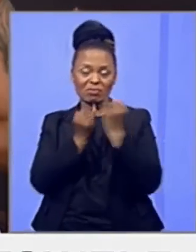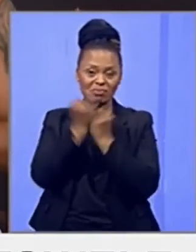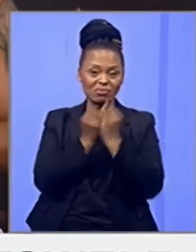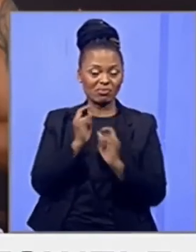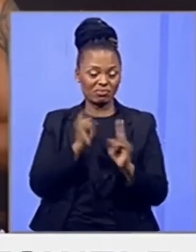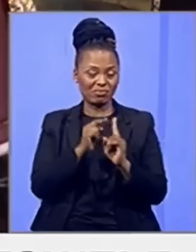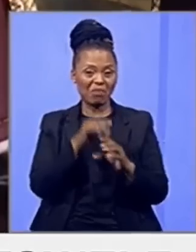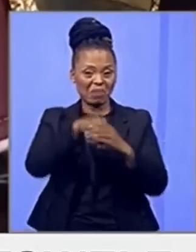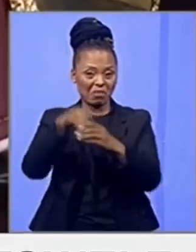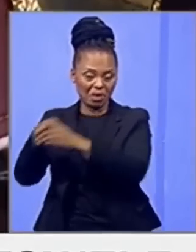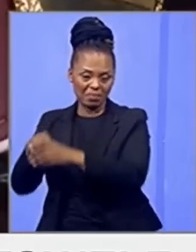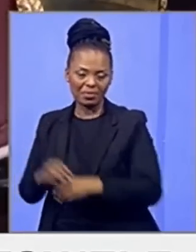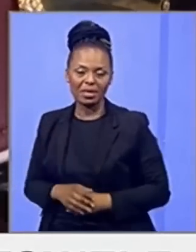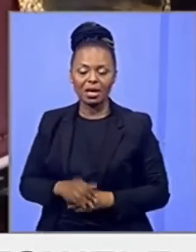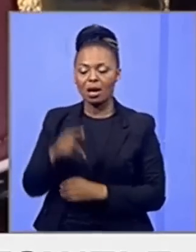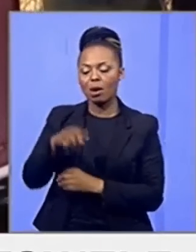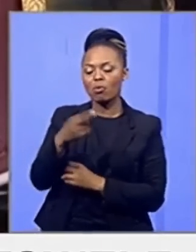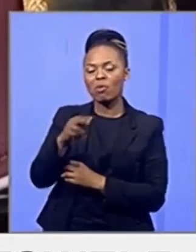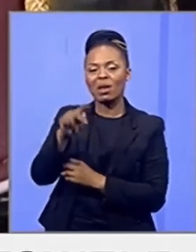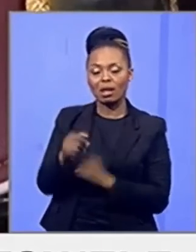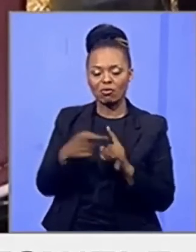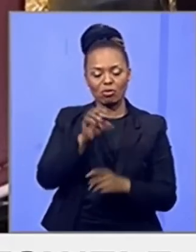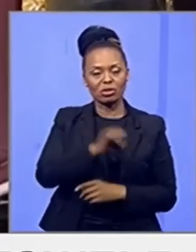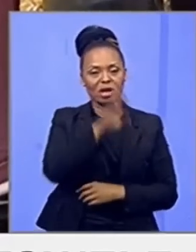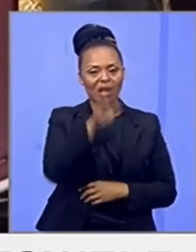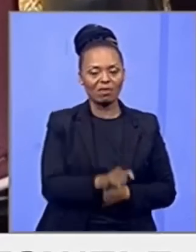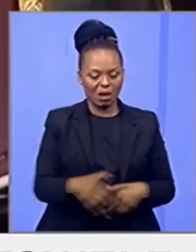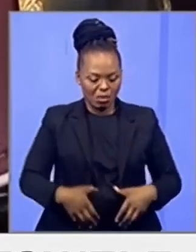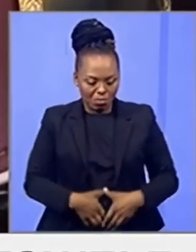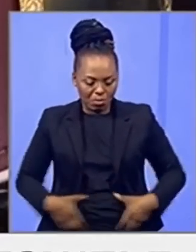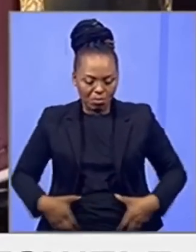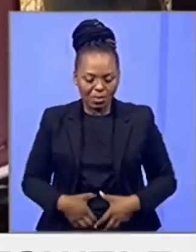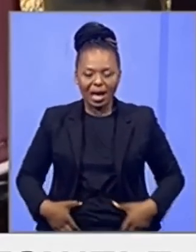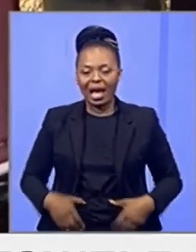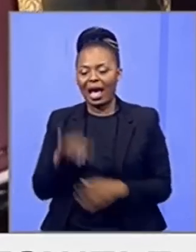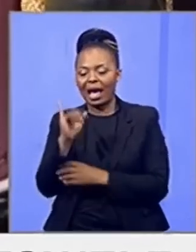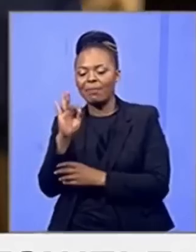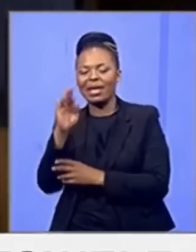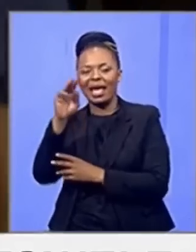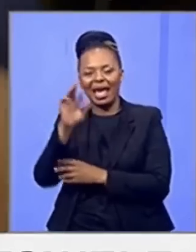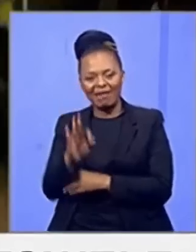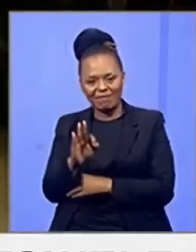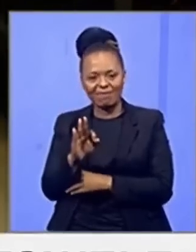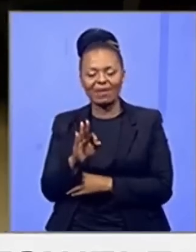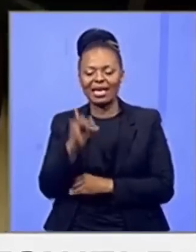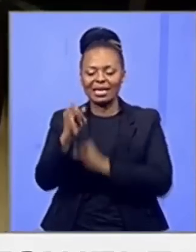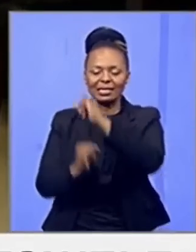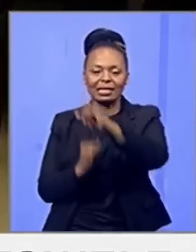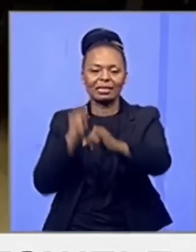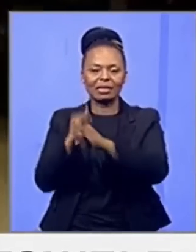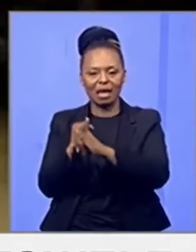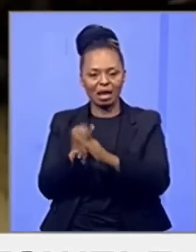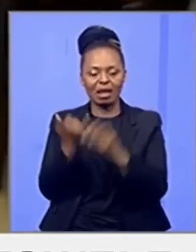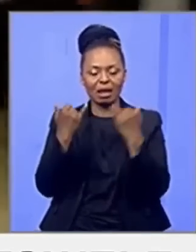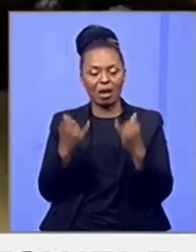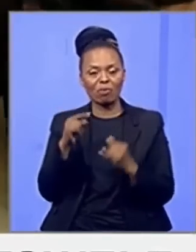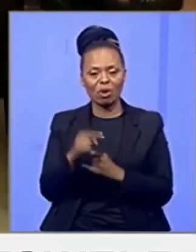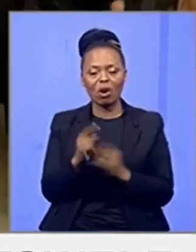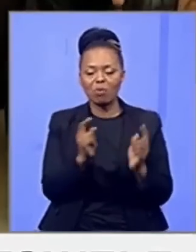Borwa Phumelela Qafu o tlo lwela lepanta la IBF International Bantamweight kgahlanong le